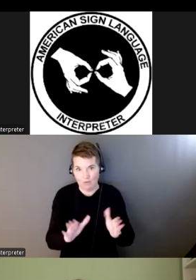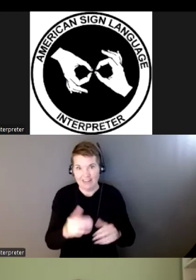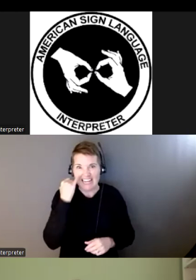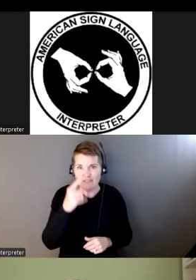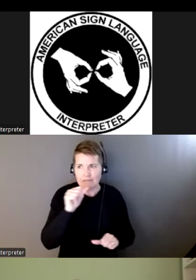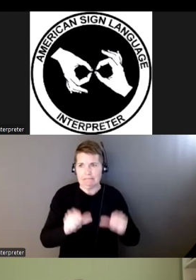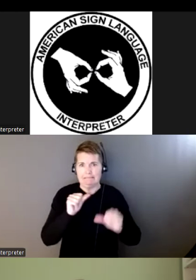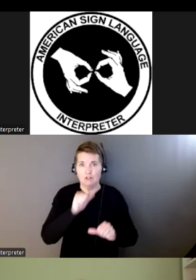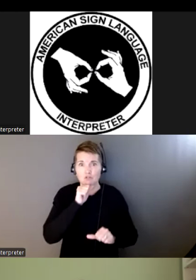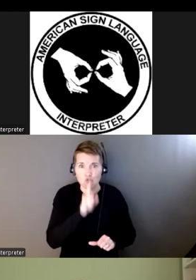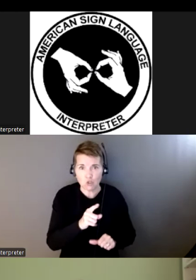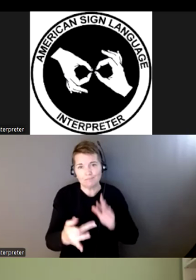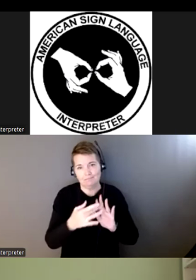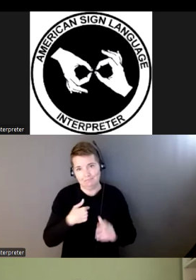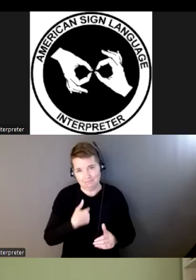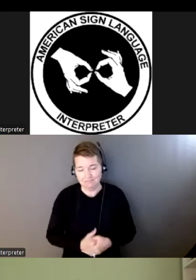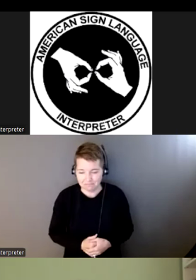can discuss. Next slide, please.